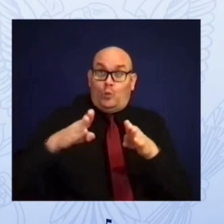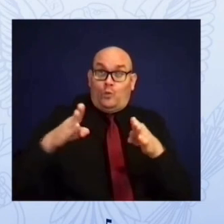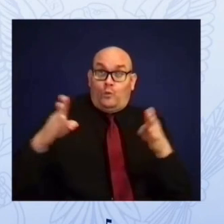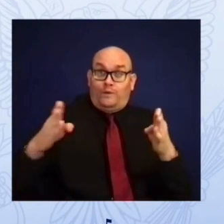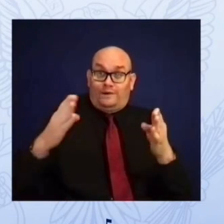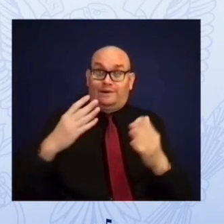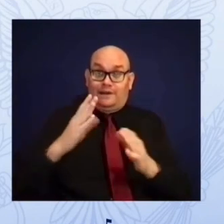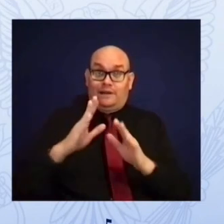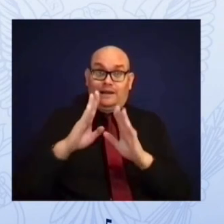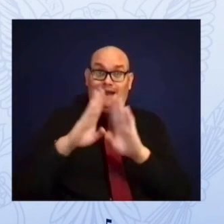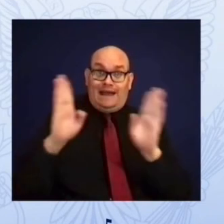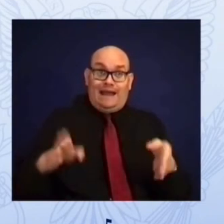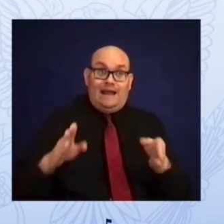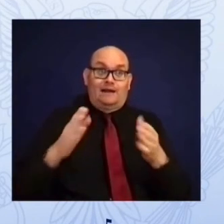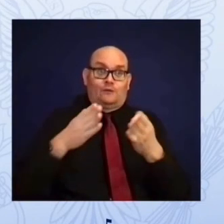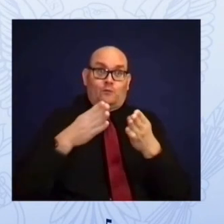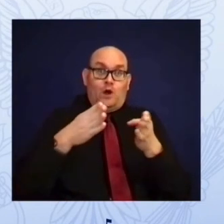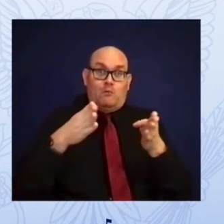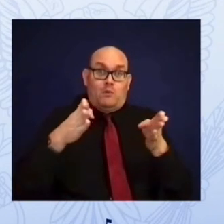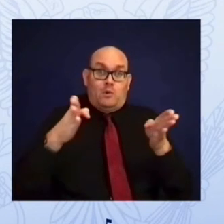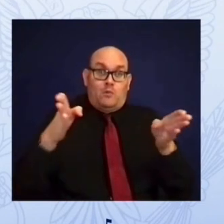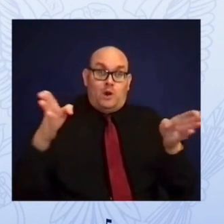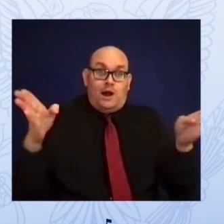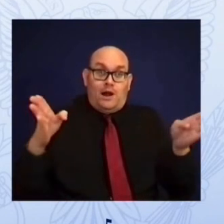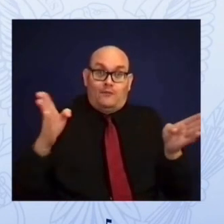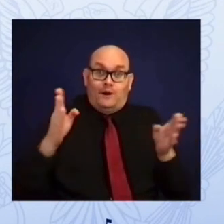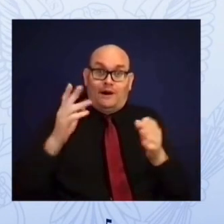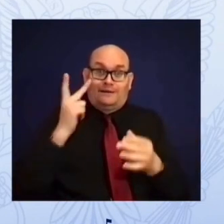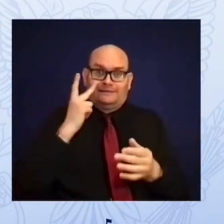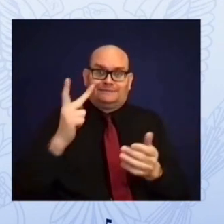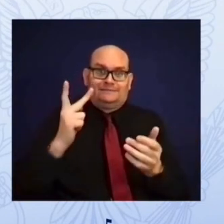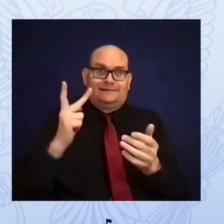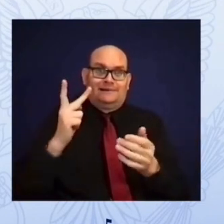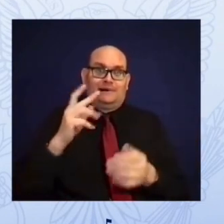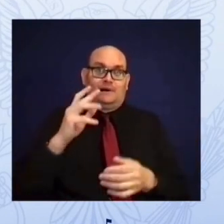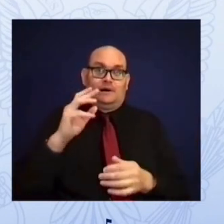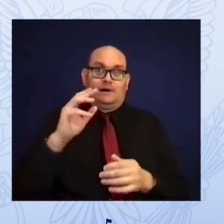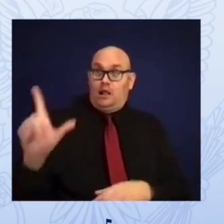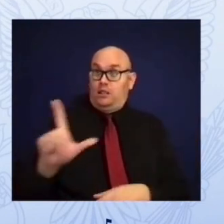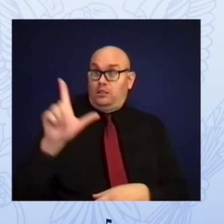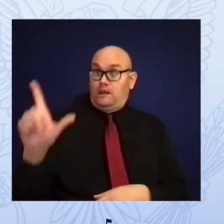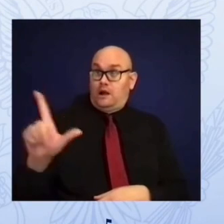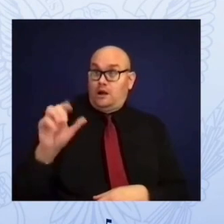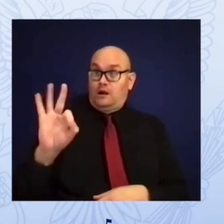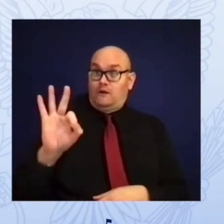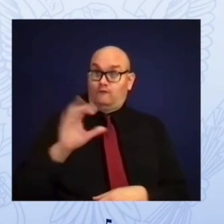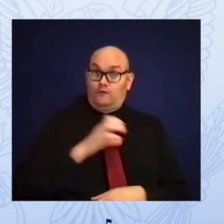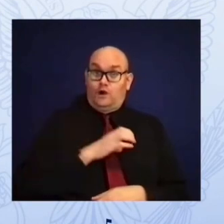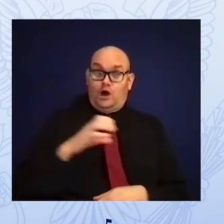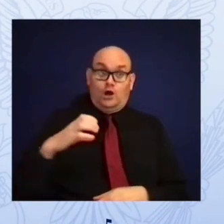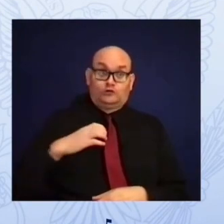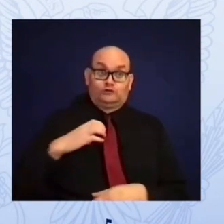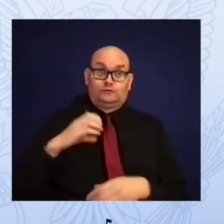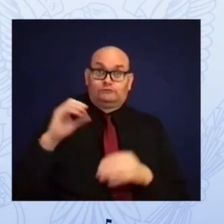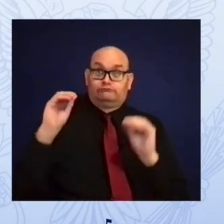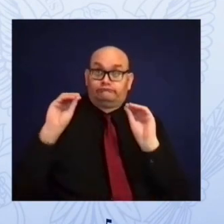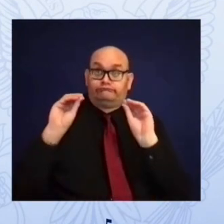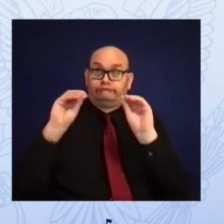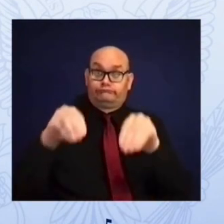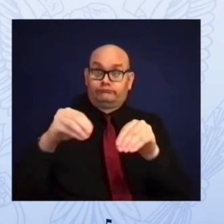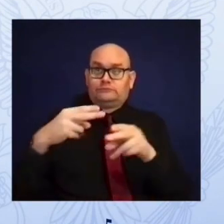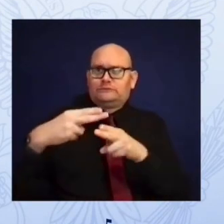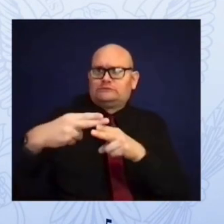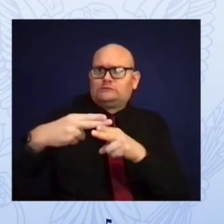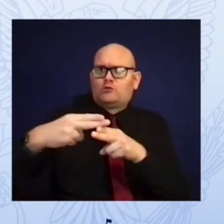to install a temporary exhibit of young adult and children's books in our library, because guess